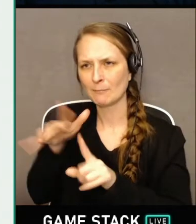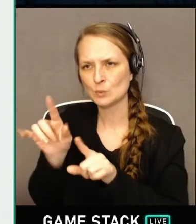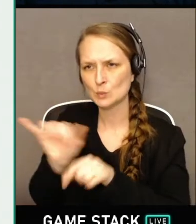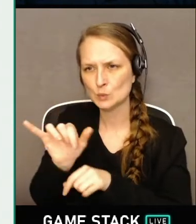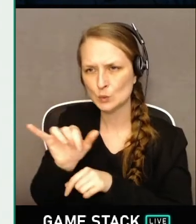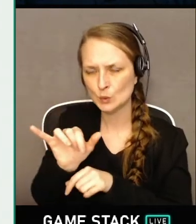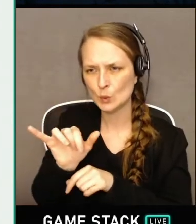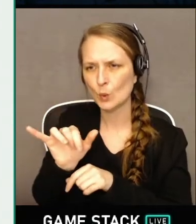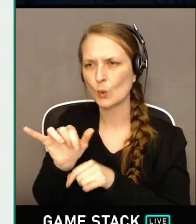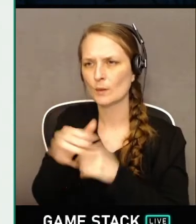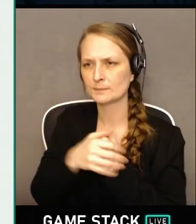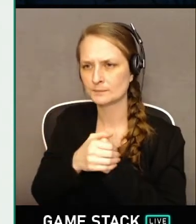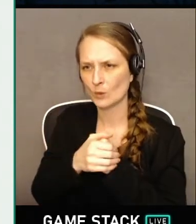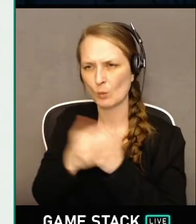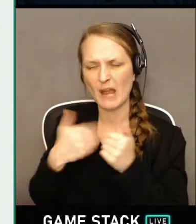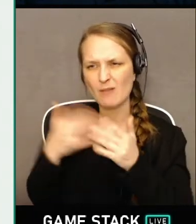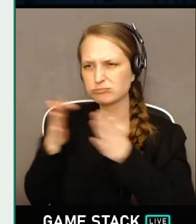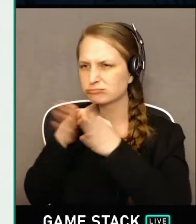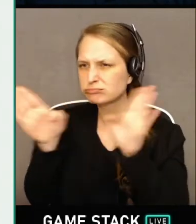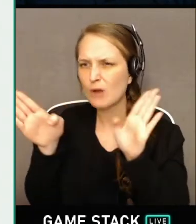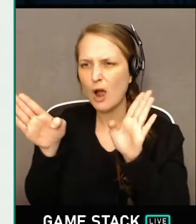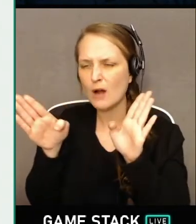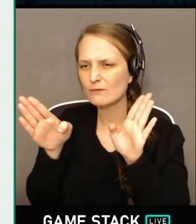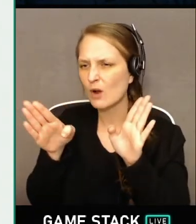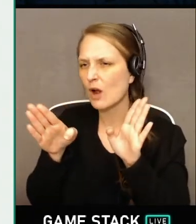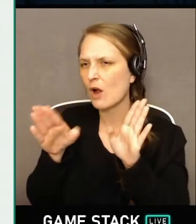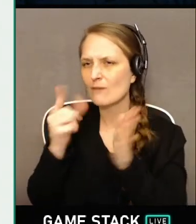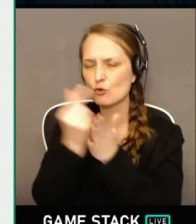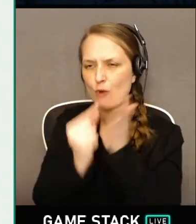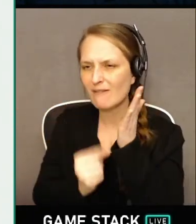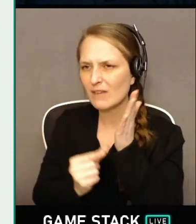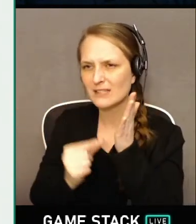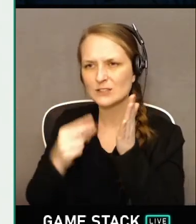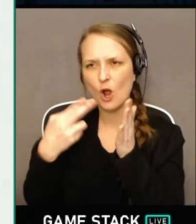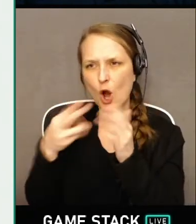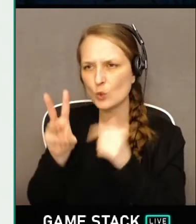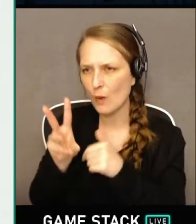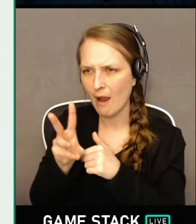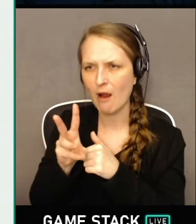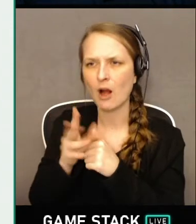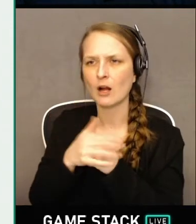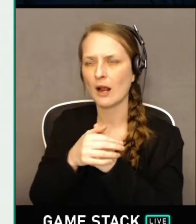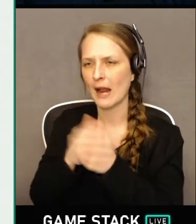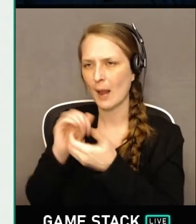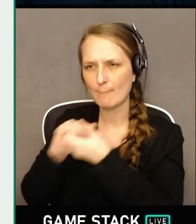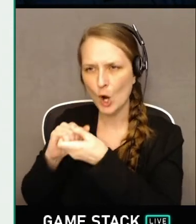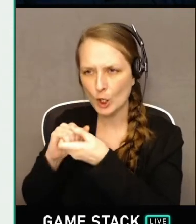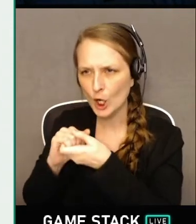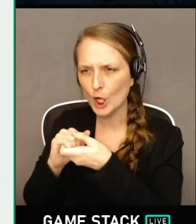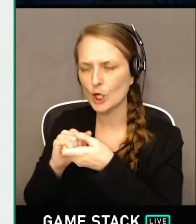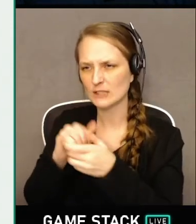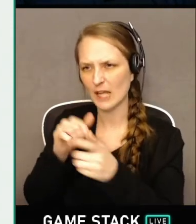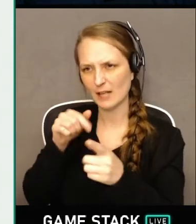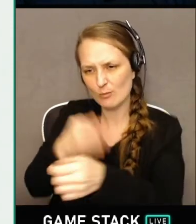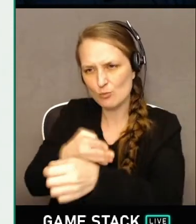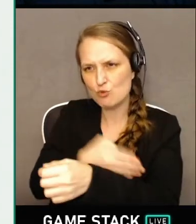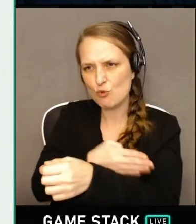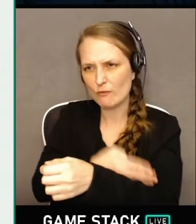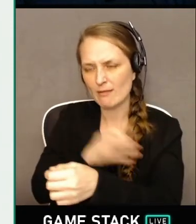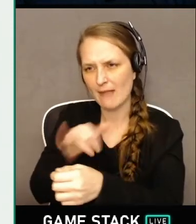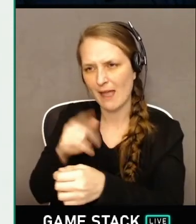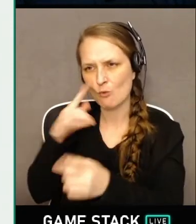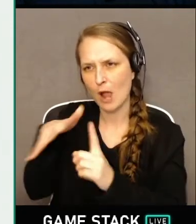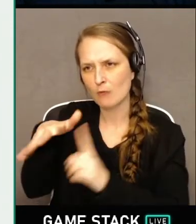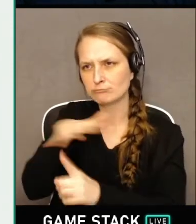on a broad range of graphics hardware, and hardware partners have also been building the products around DirectX. They have been